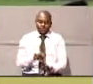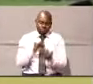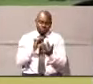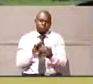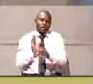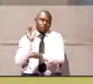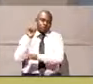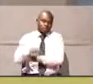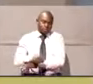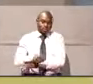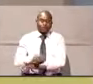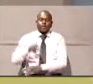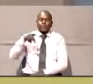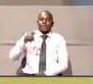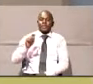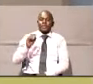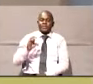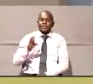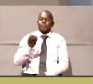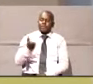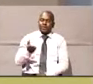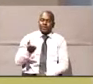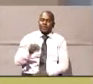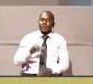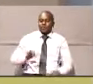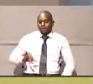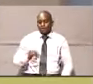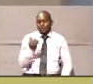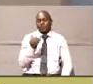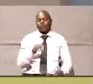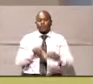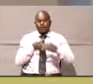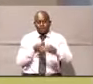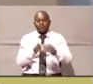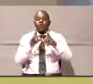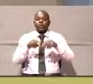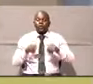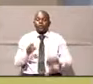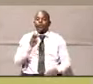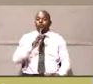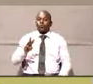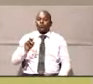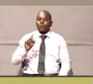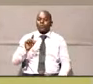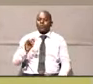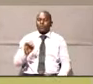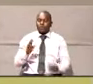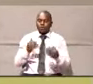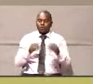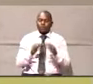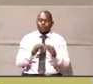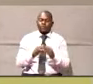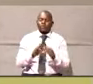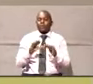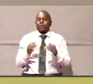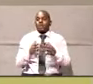befitting the TTPTC, which is here. Yumbe is the leading refugee hosting district in West Nile and home to Bidibidi,